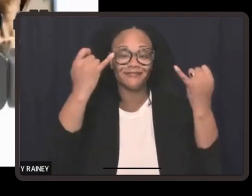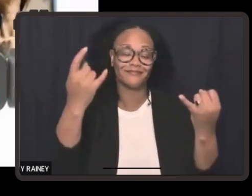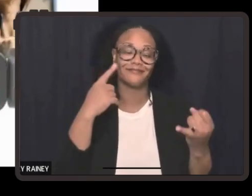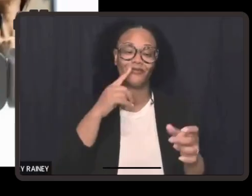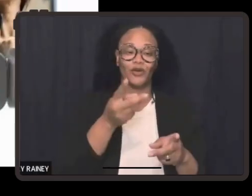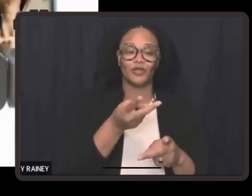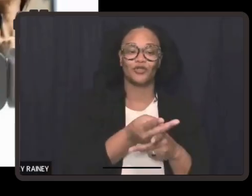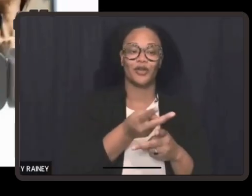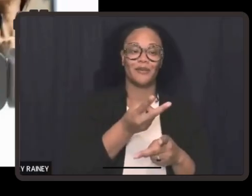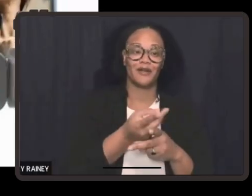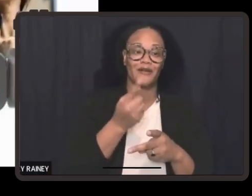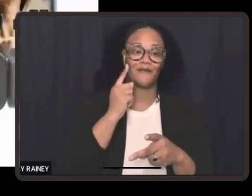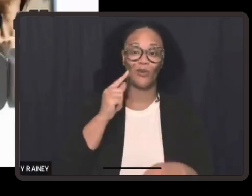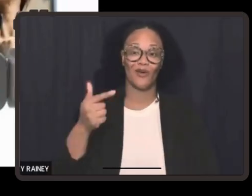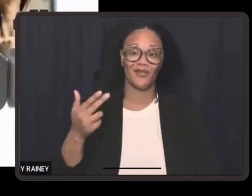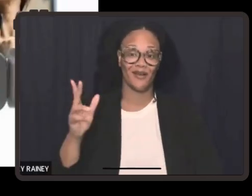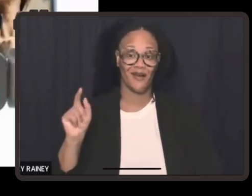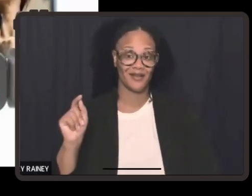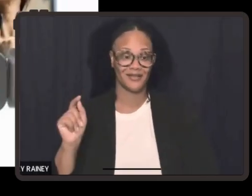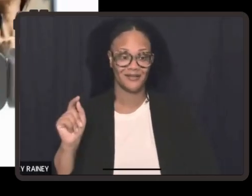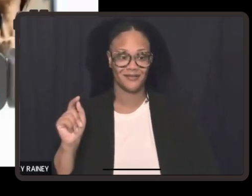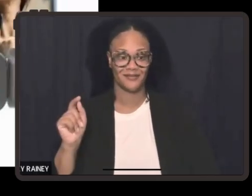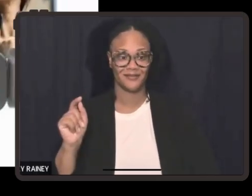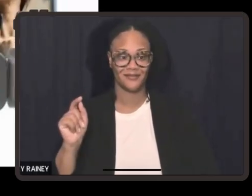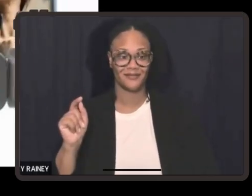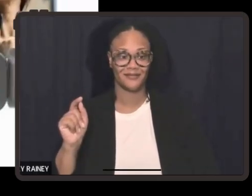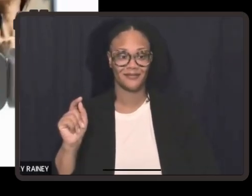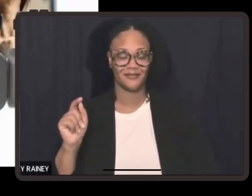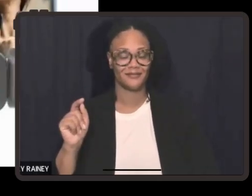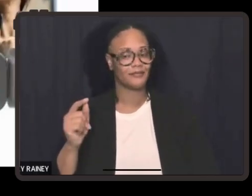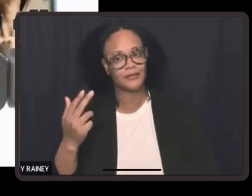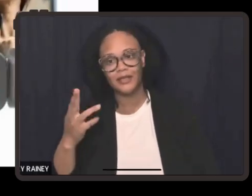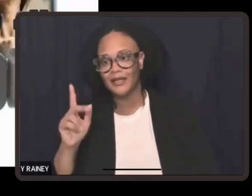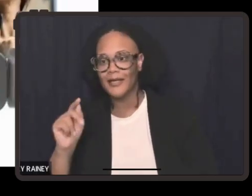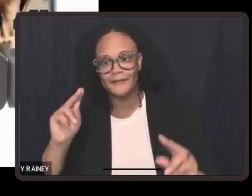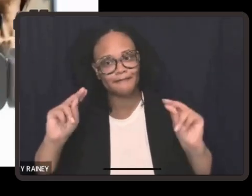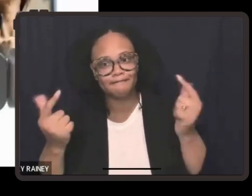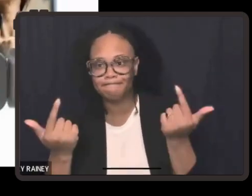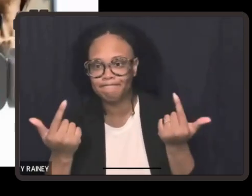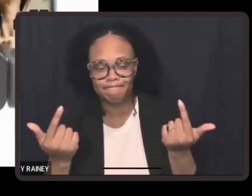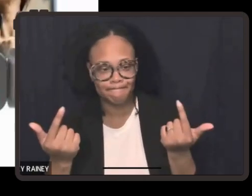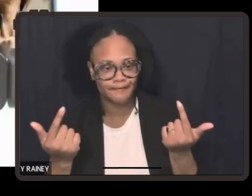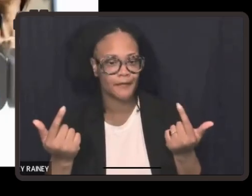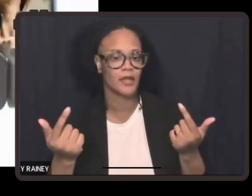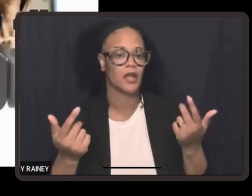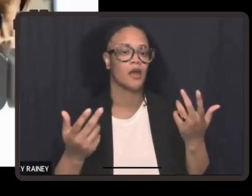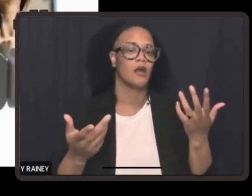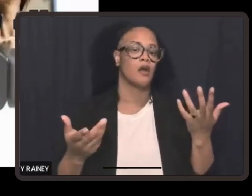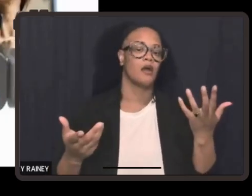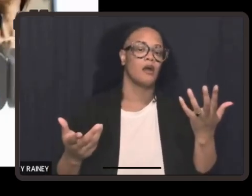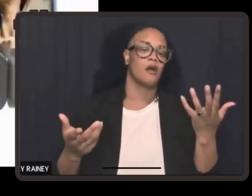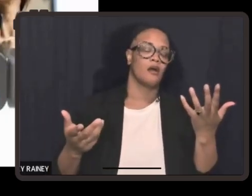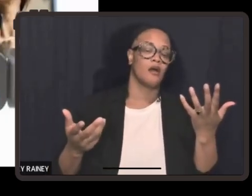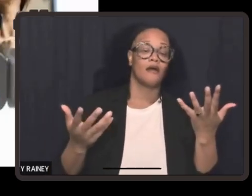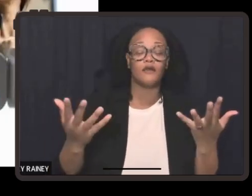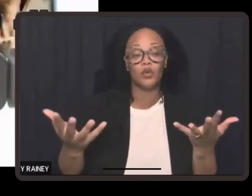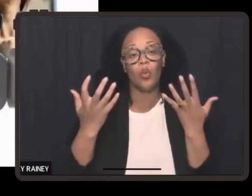the gut. So the gut is not working. We know that the stomach is actually often, if you want a nice